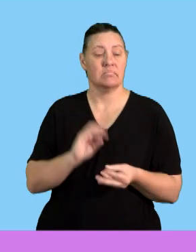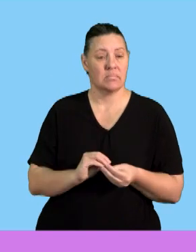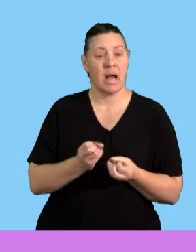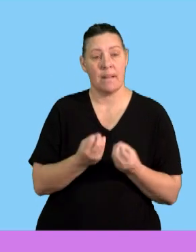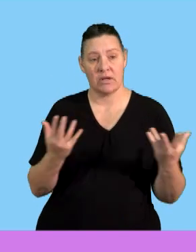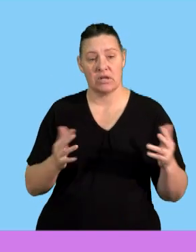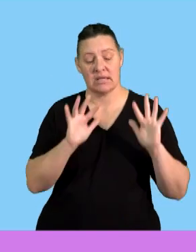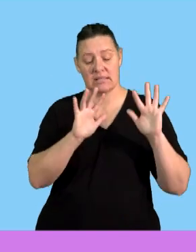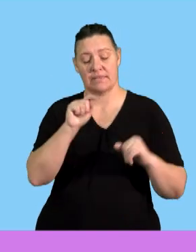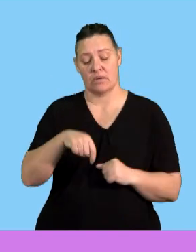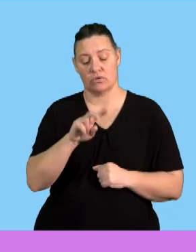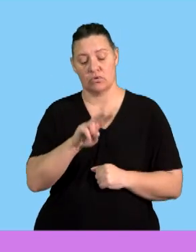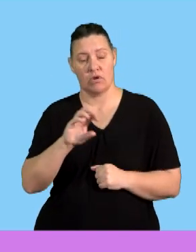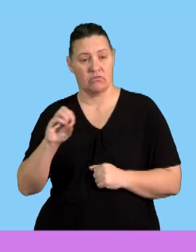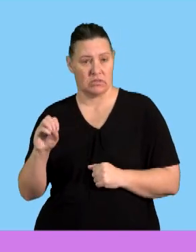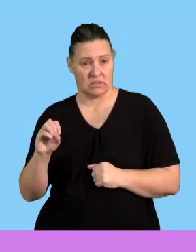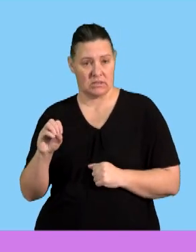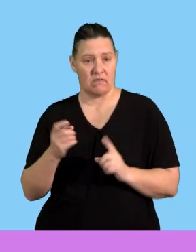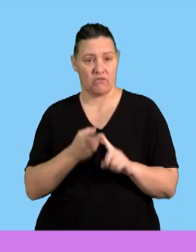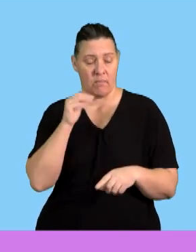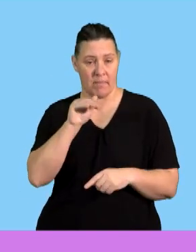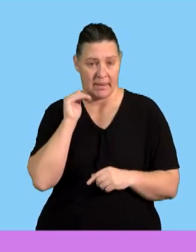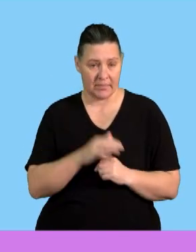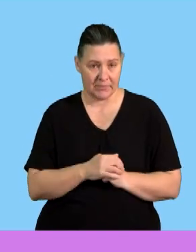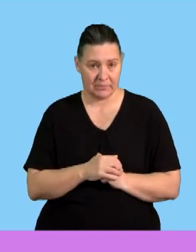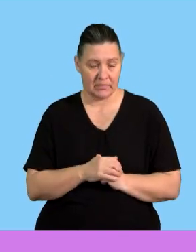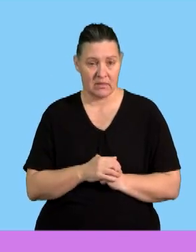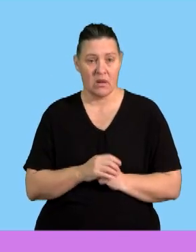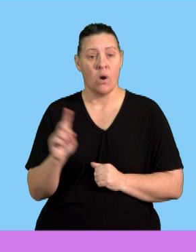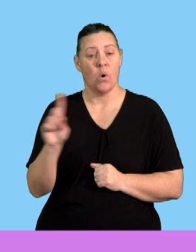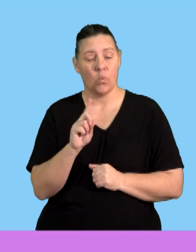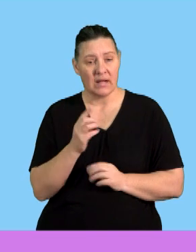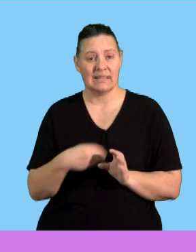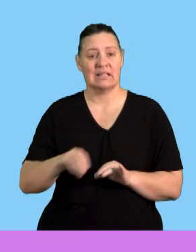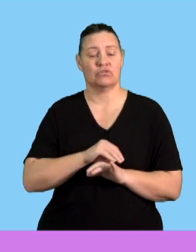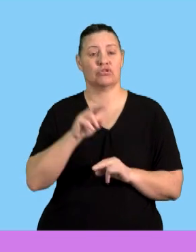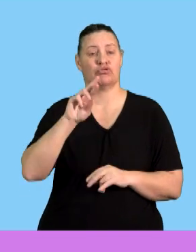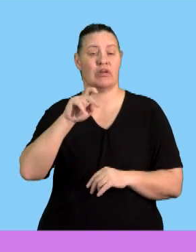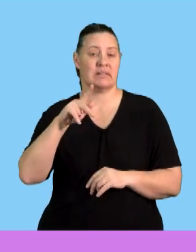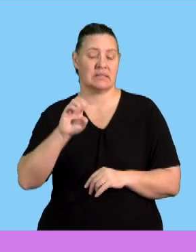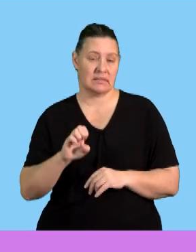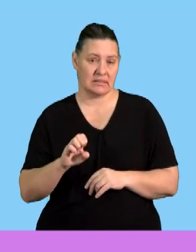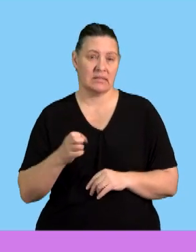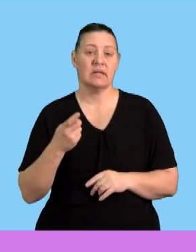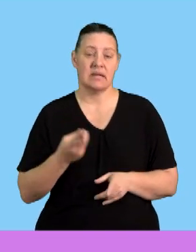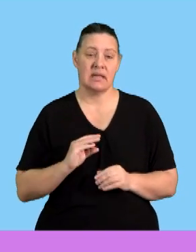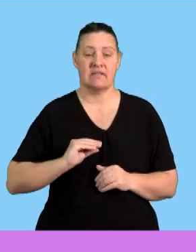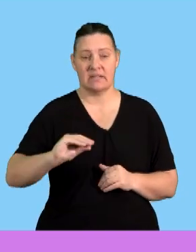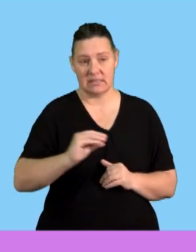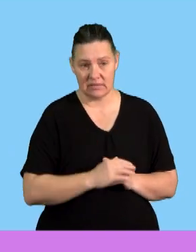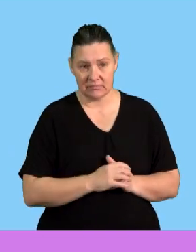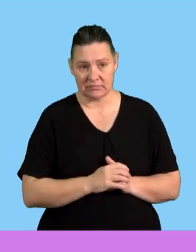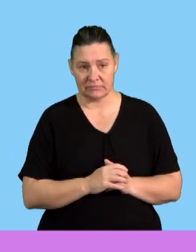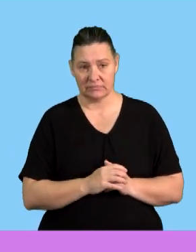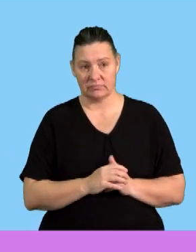total amount of 10,200 Rand from the bank. At what interest rate did he